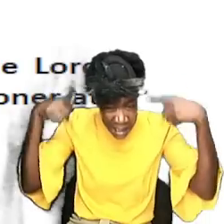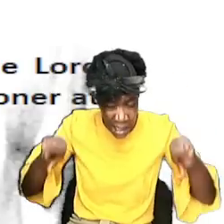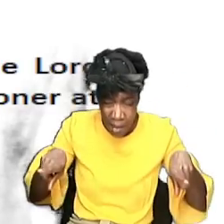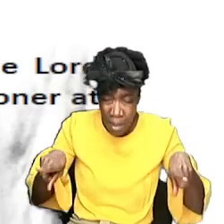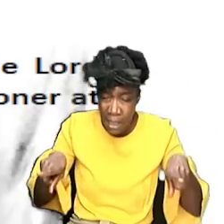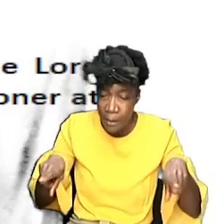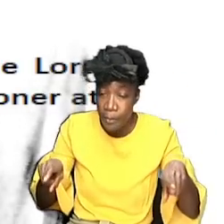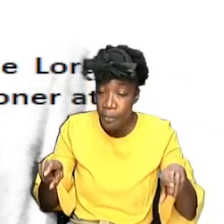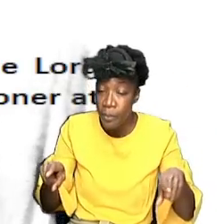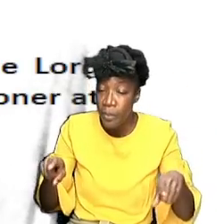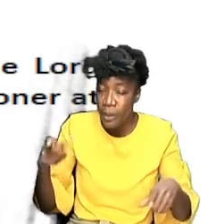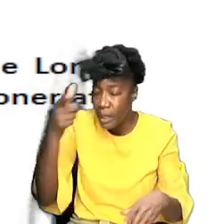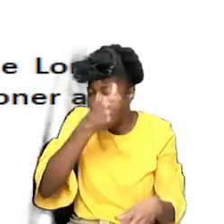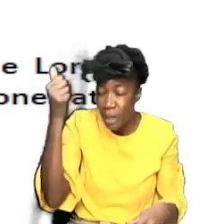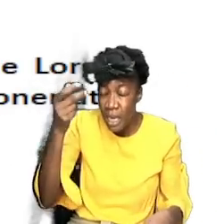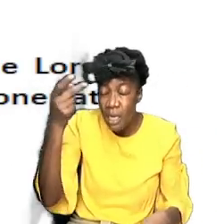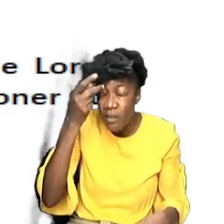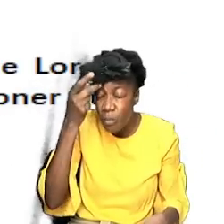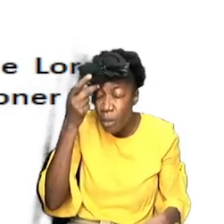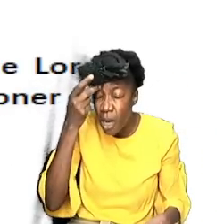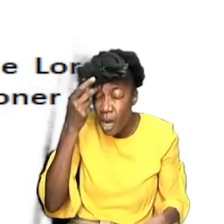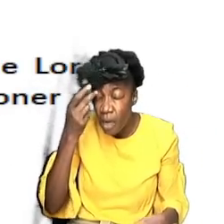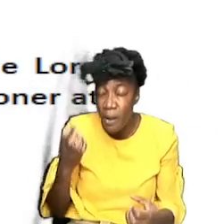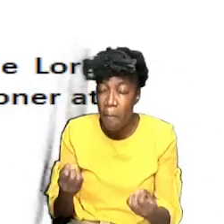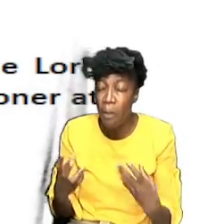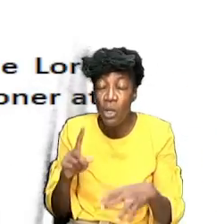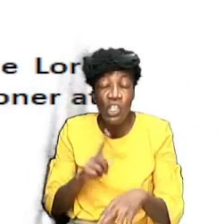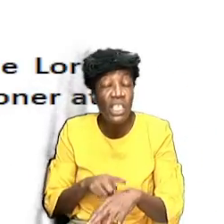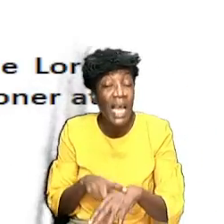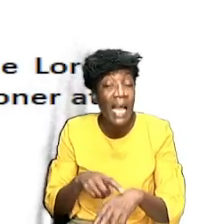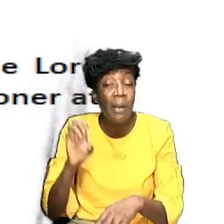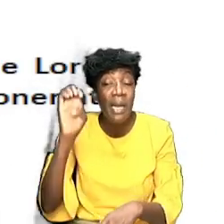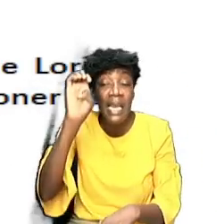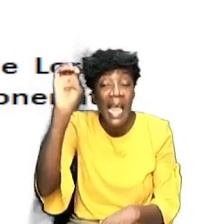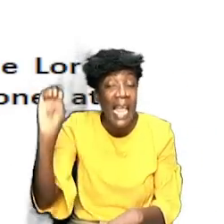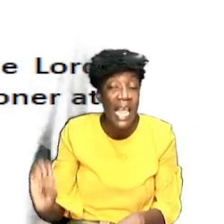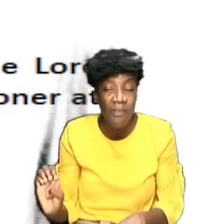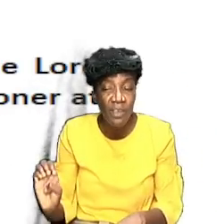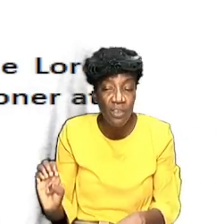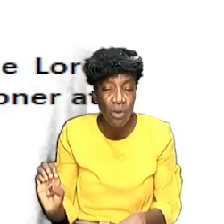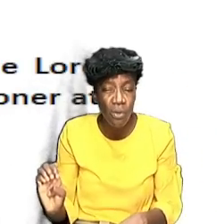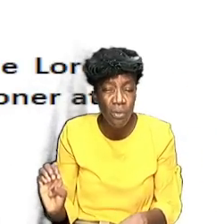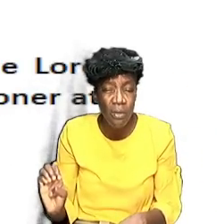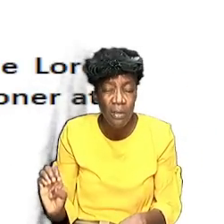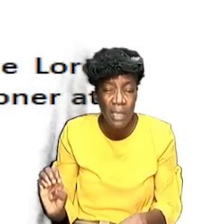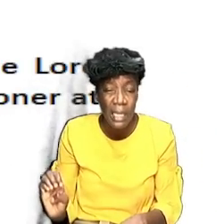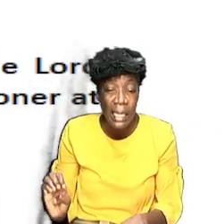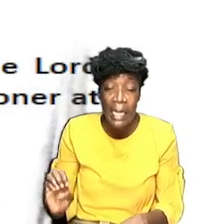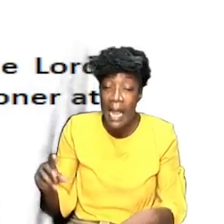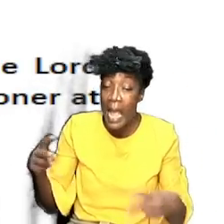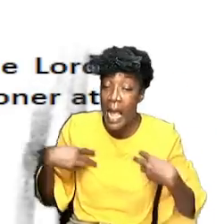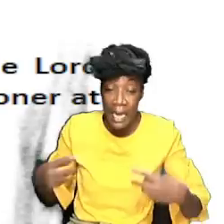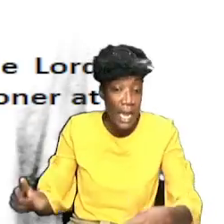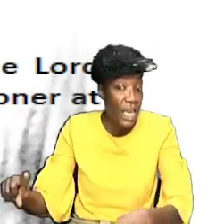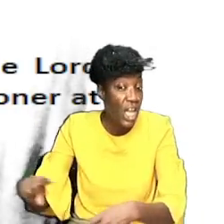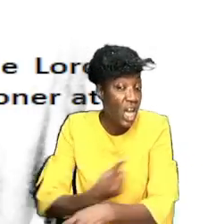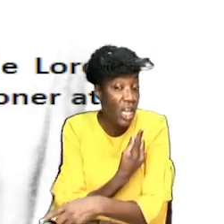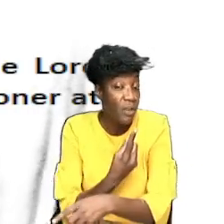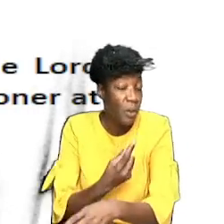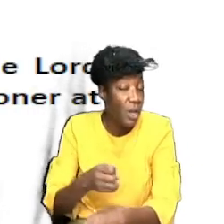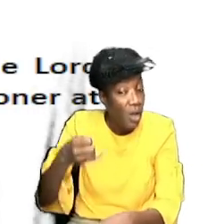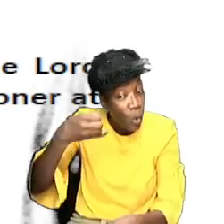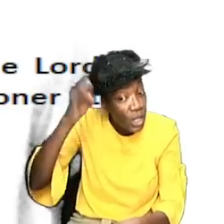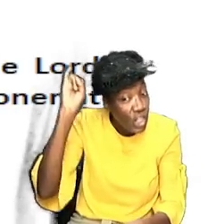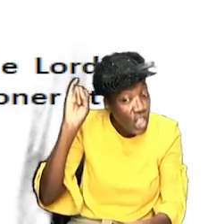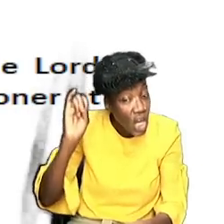end of the day, because Paul spent so much time in Ephesus, it was very doctrinally sound. Remember, you know, when John wrote to the church